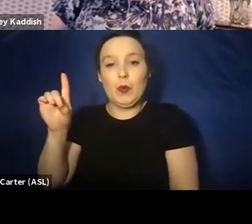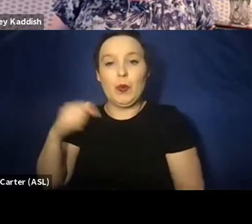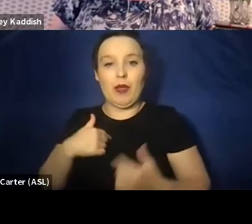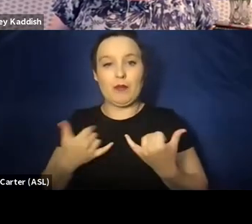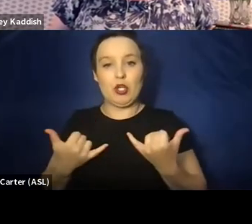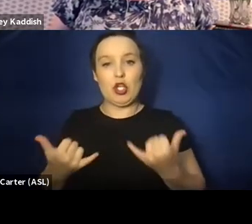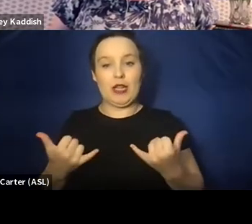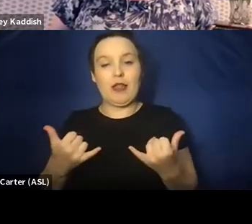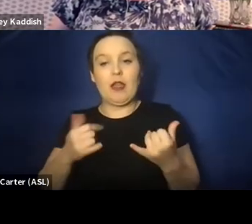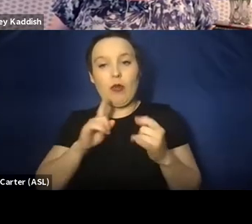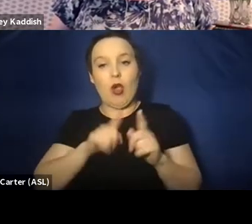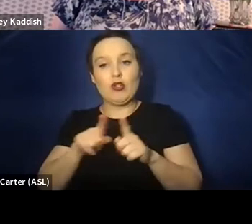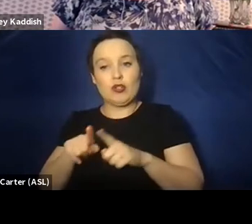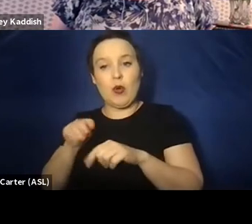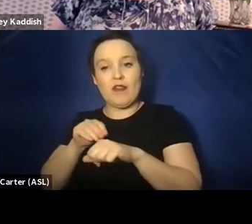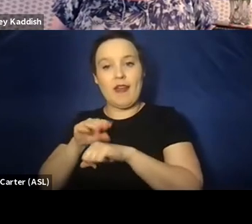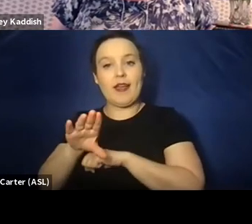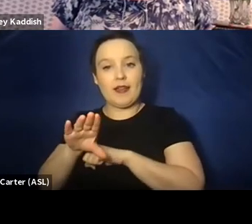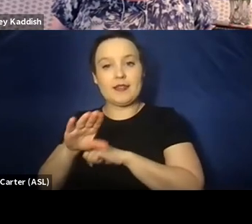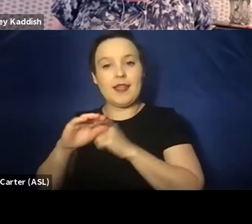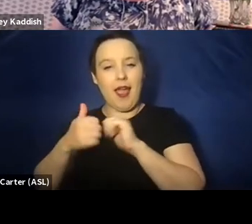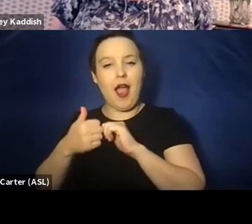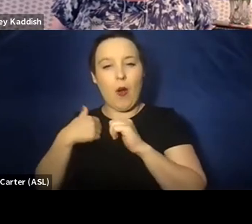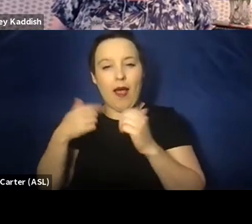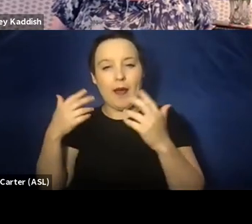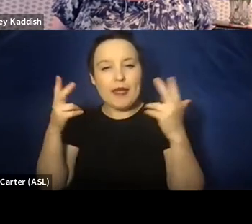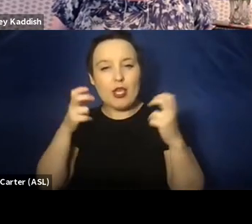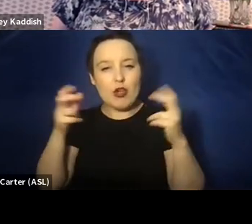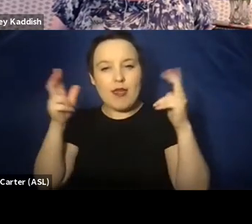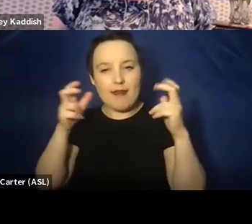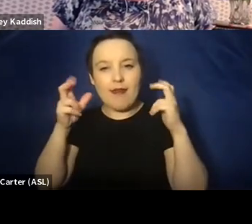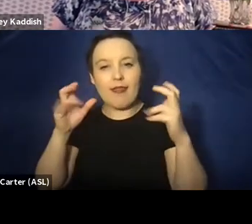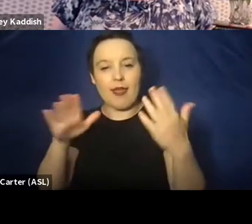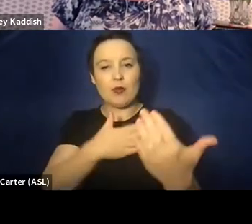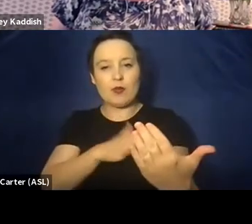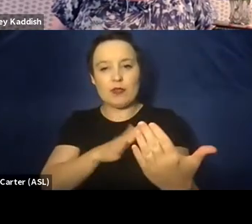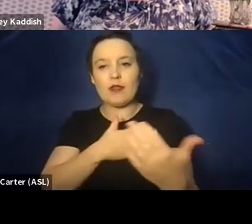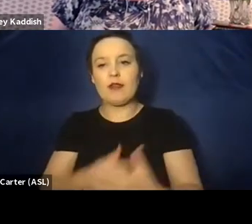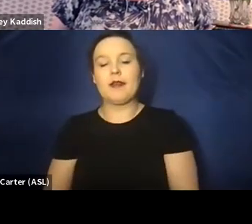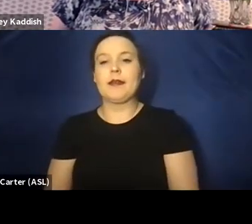also influence how I hear the music.